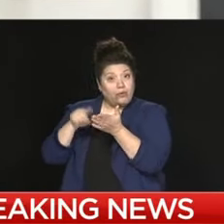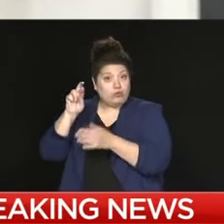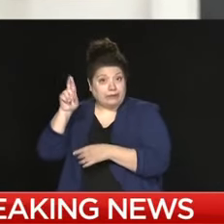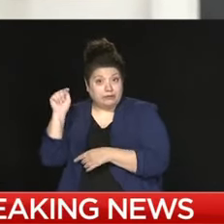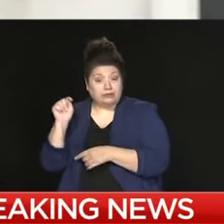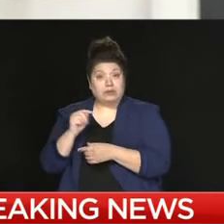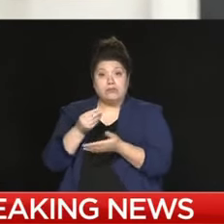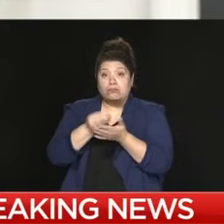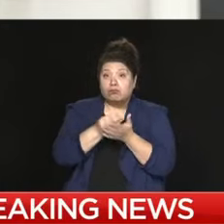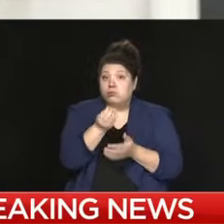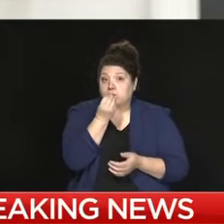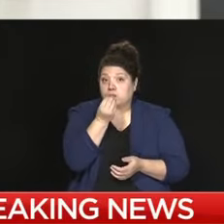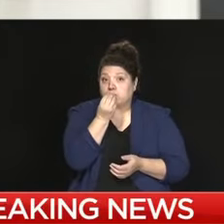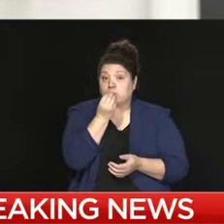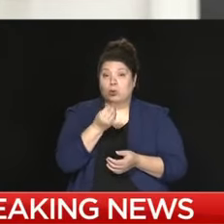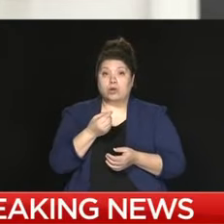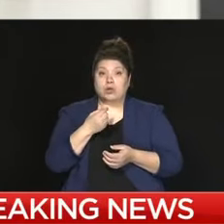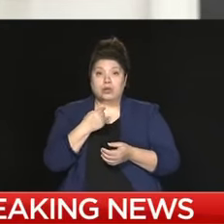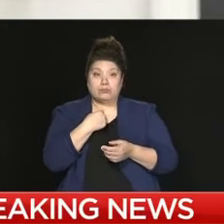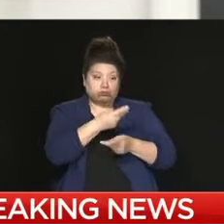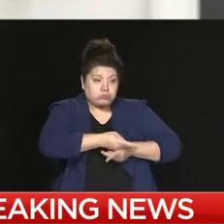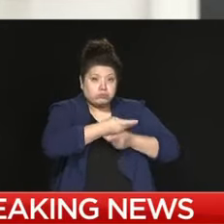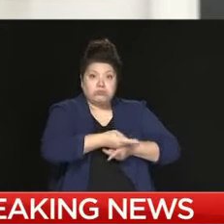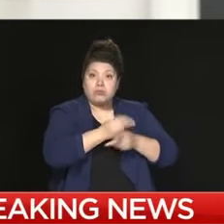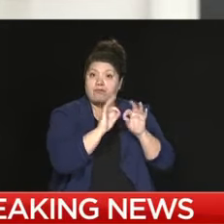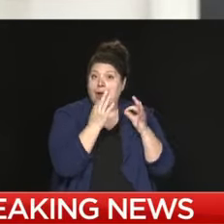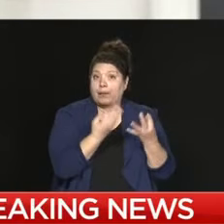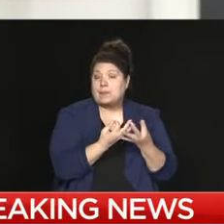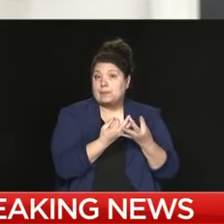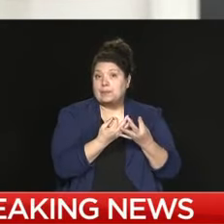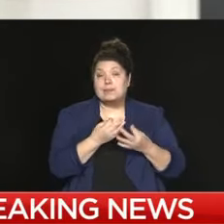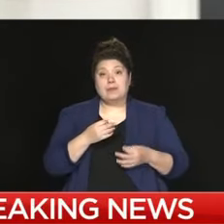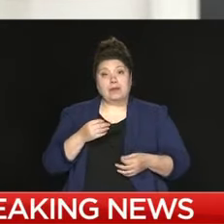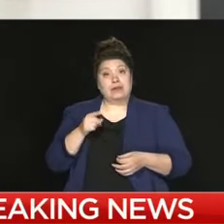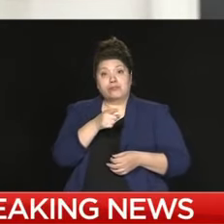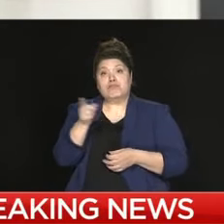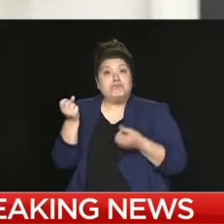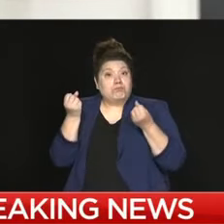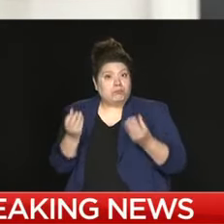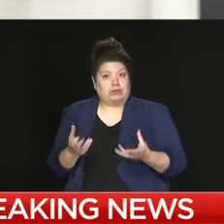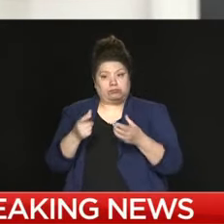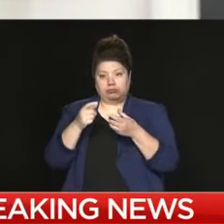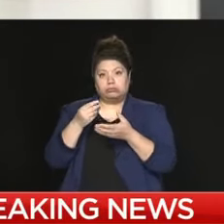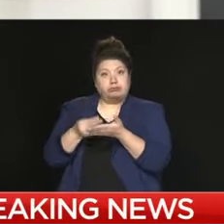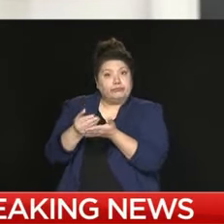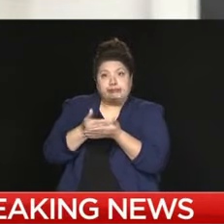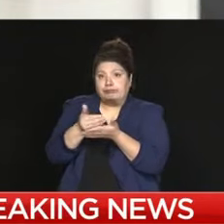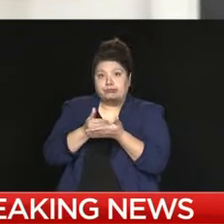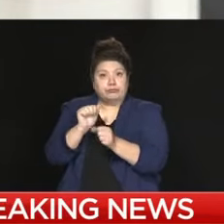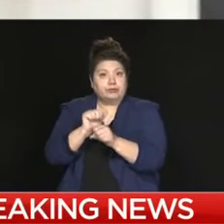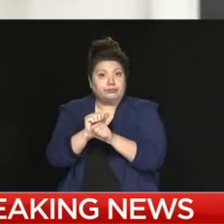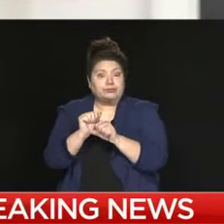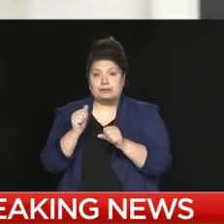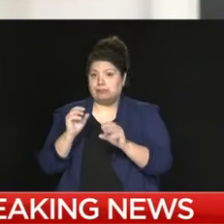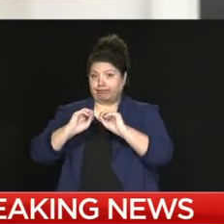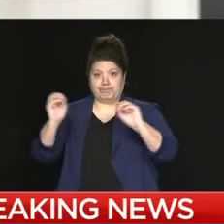groceries, they need help caring for their loved ones. They've lost their paychecks, they've seen